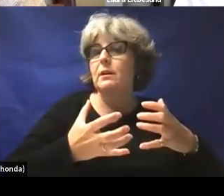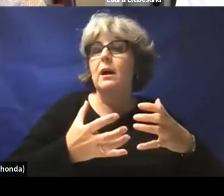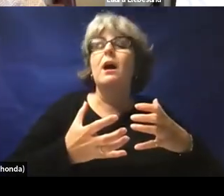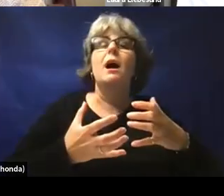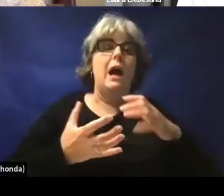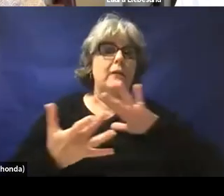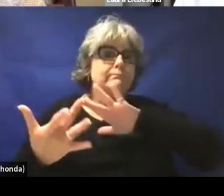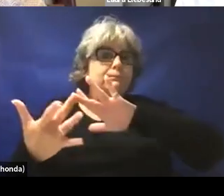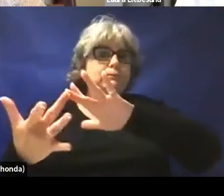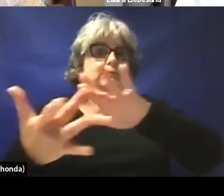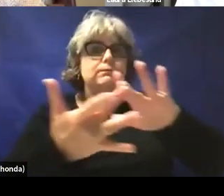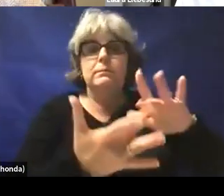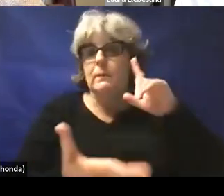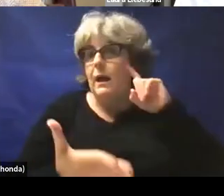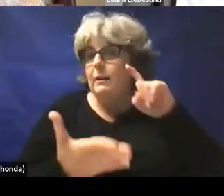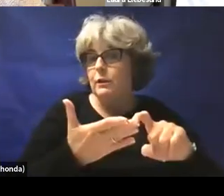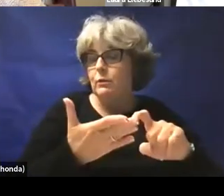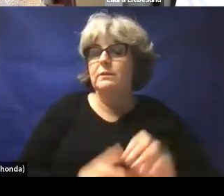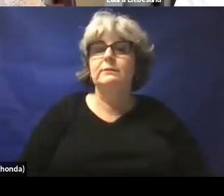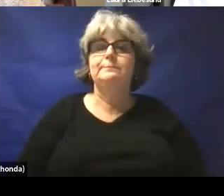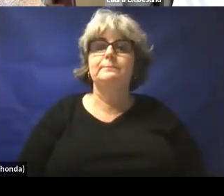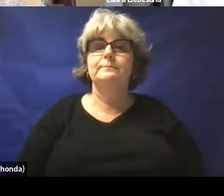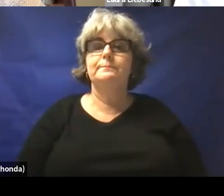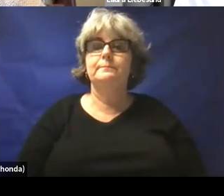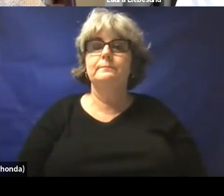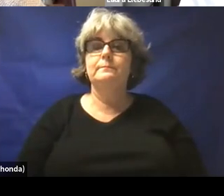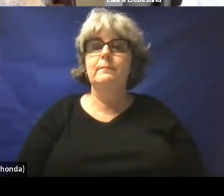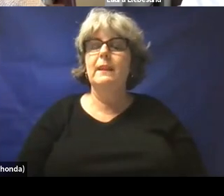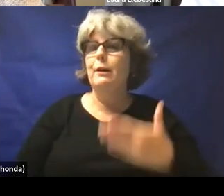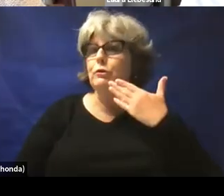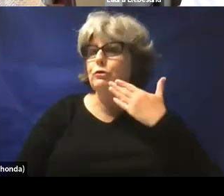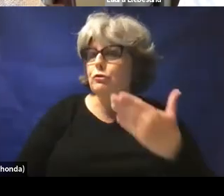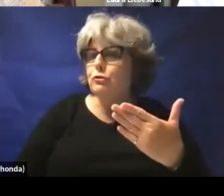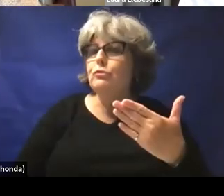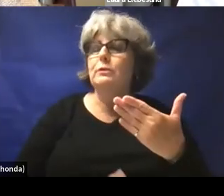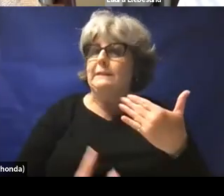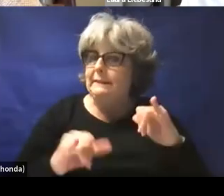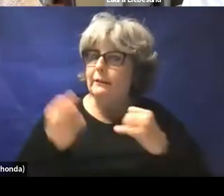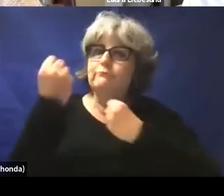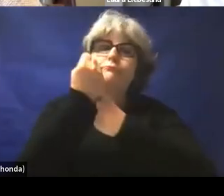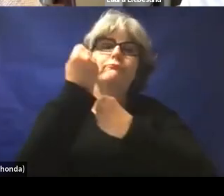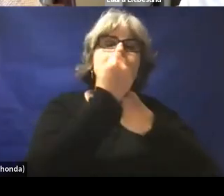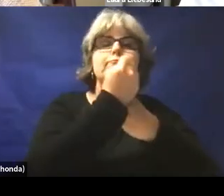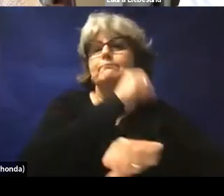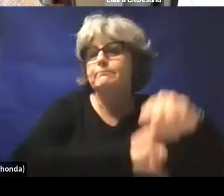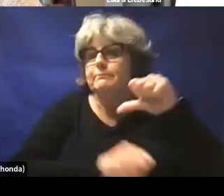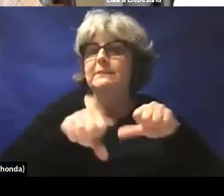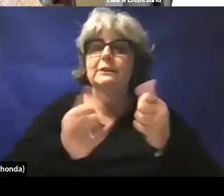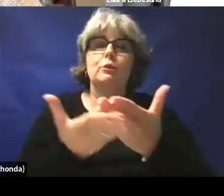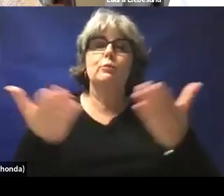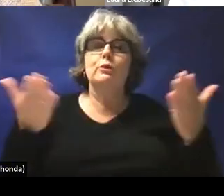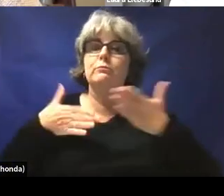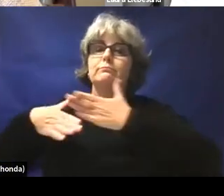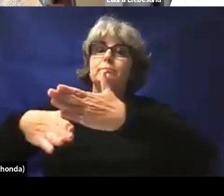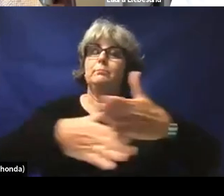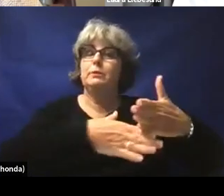extend online too. So that for me was good to see that like there is still support and there's still resources being